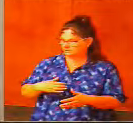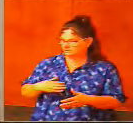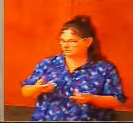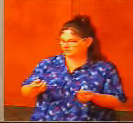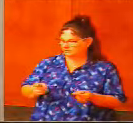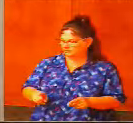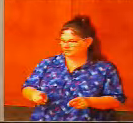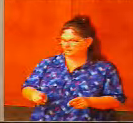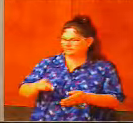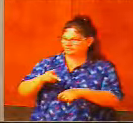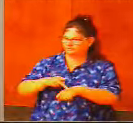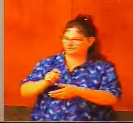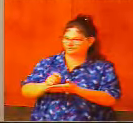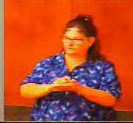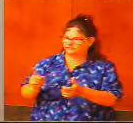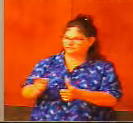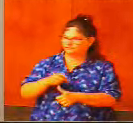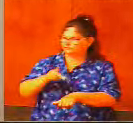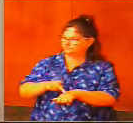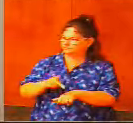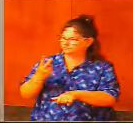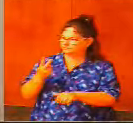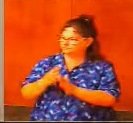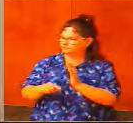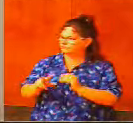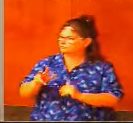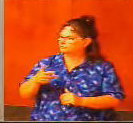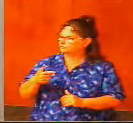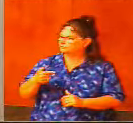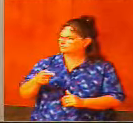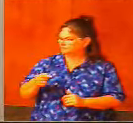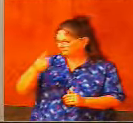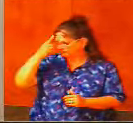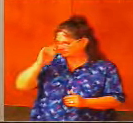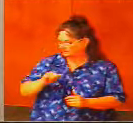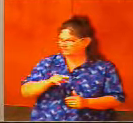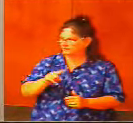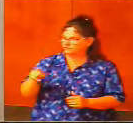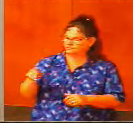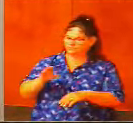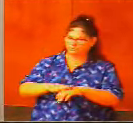Peter writes in 1 Peter 2, beginning in verse 21, "For to this you were